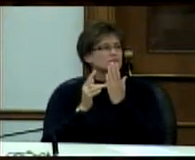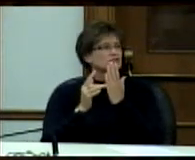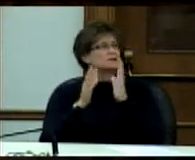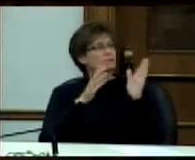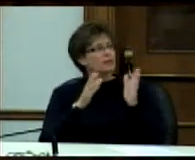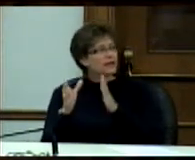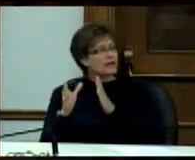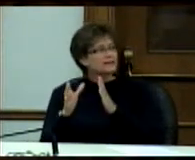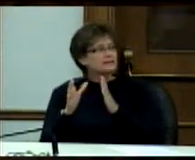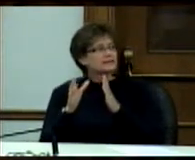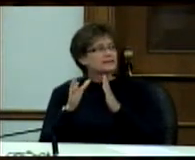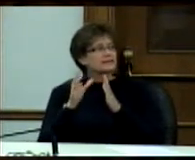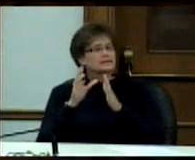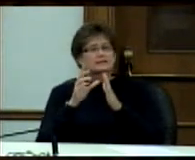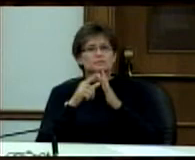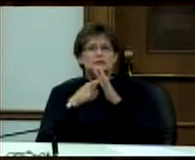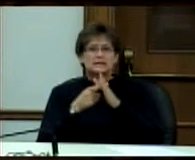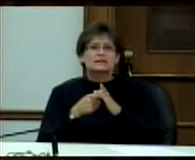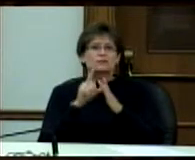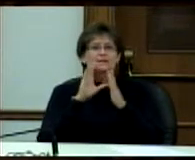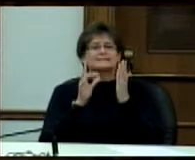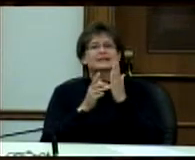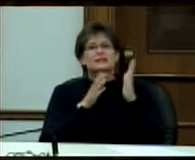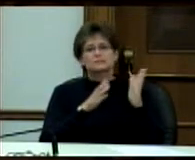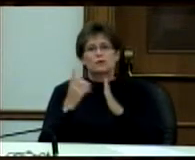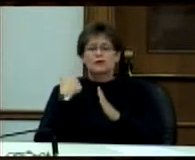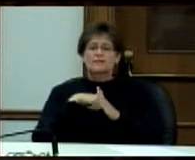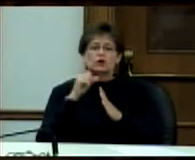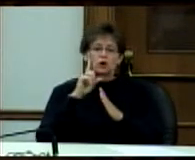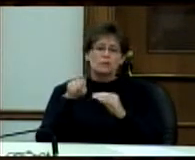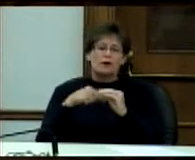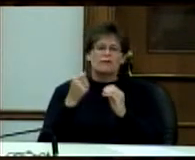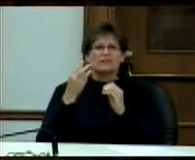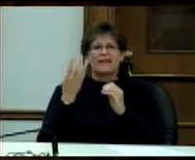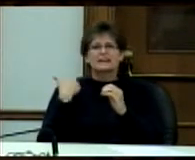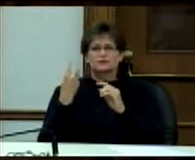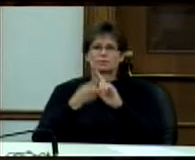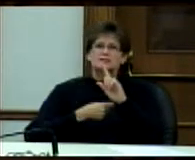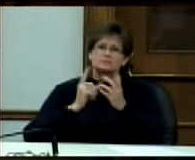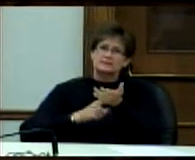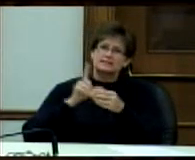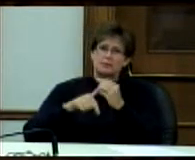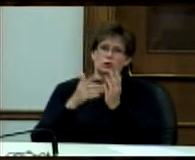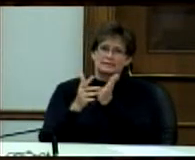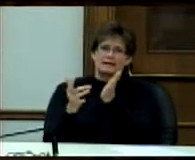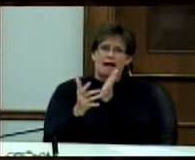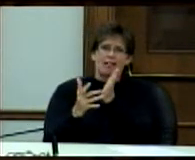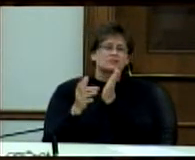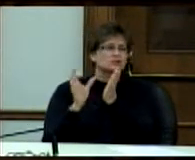technology plan, the beginnings to a technology plan that we have heard about for a few months now.